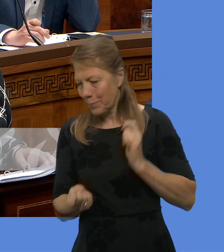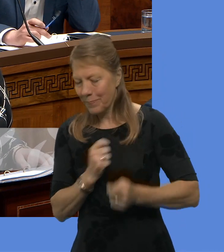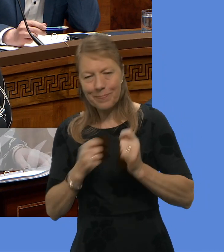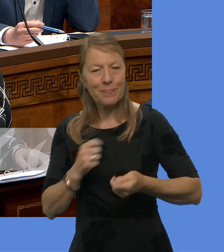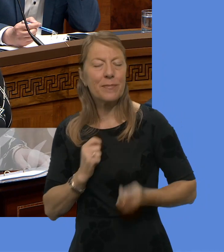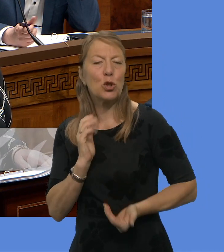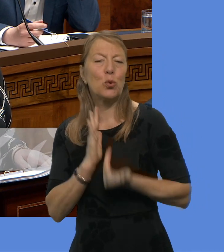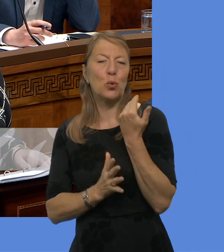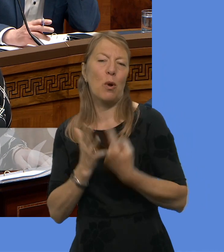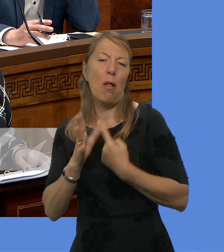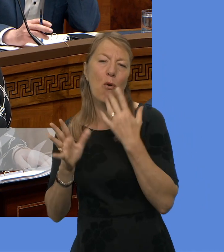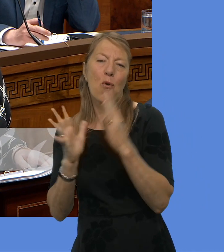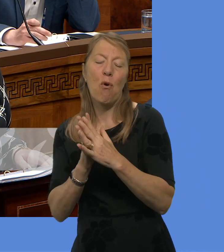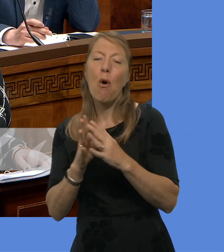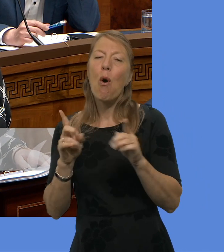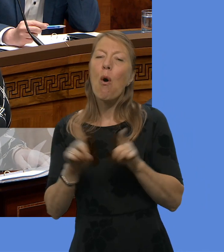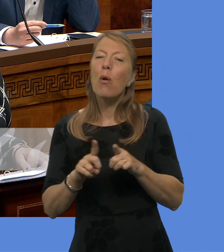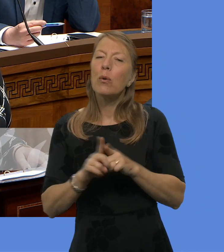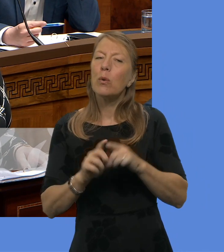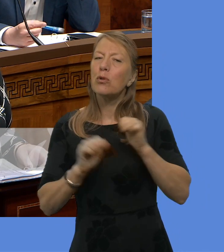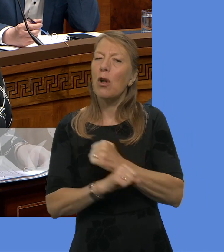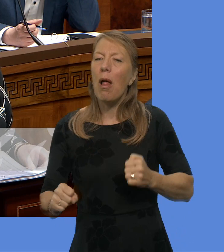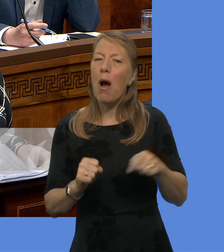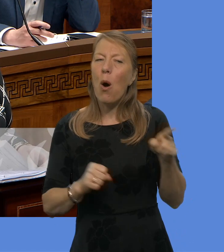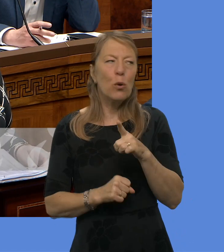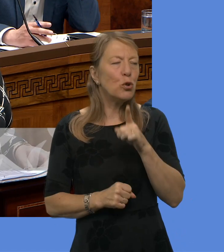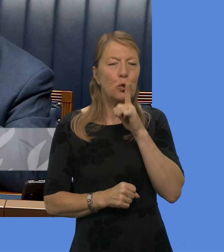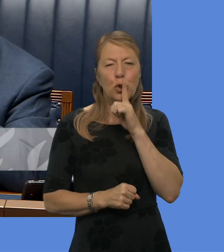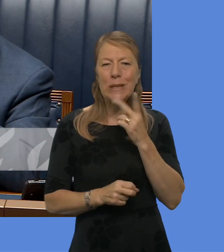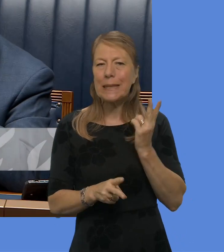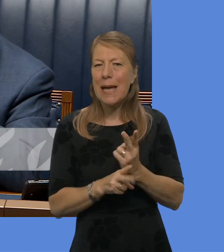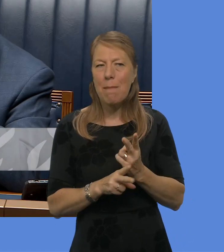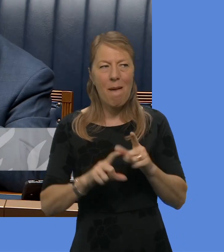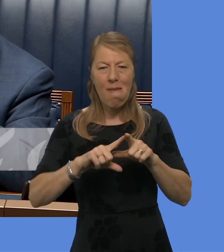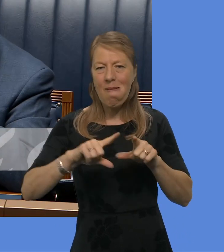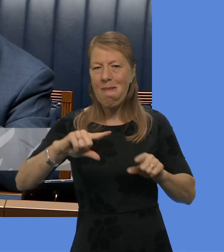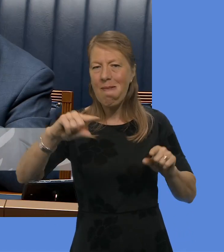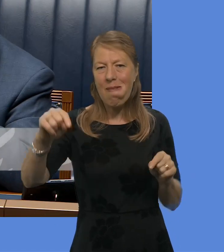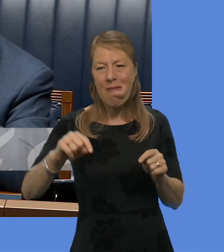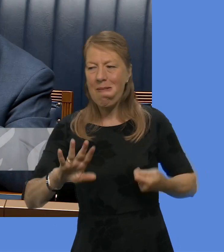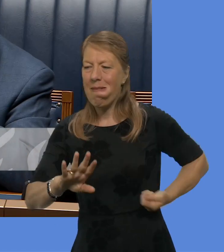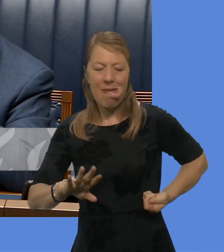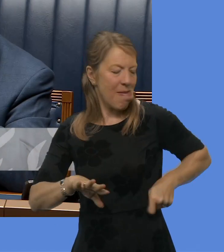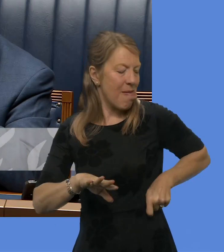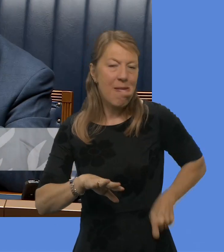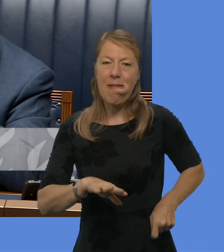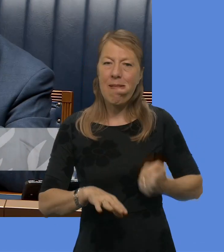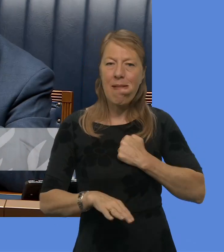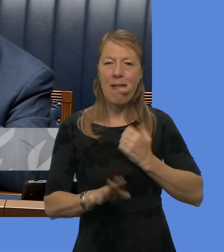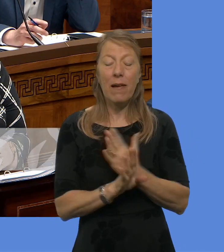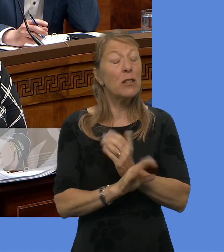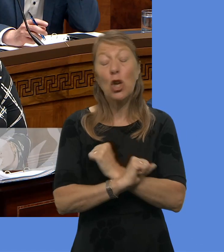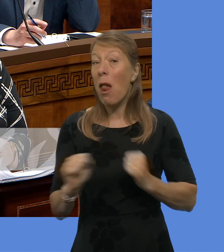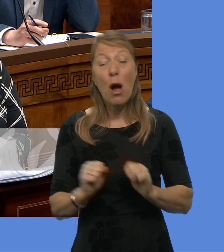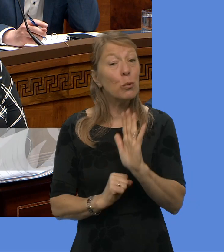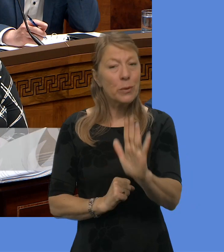be possessed in private. Before the change is introduced, a surrender and compensation scheme will be run. I'm confident that once commenced, these new provisions will strengthen